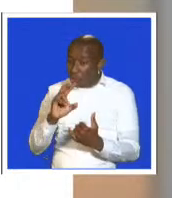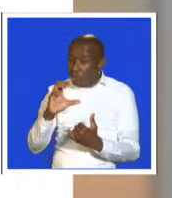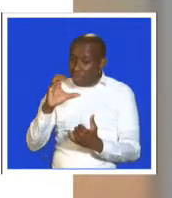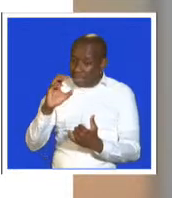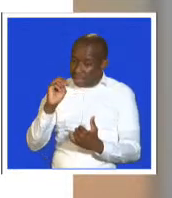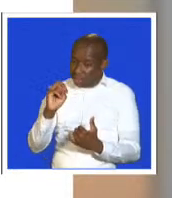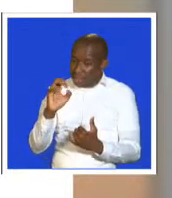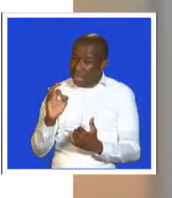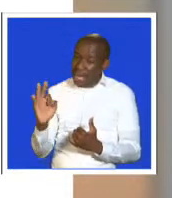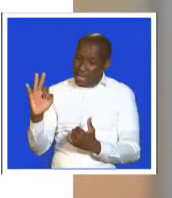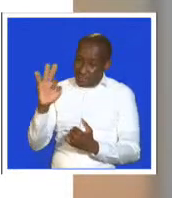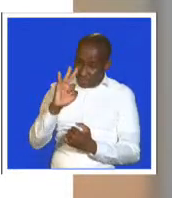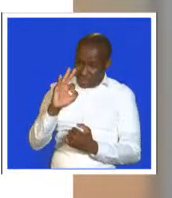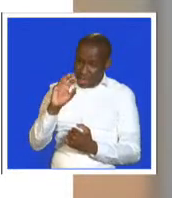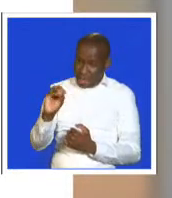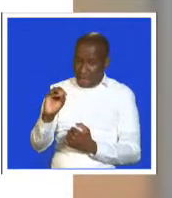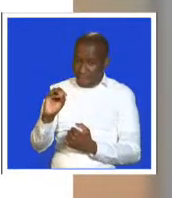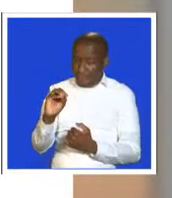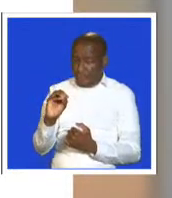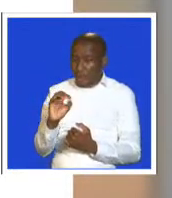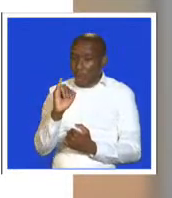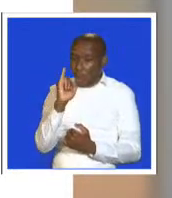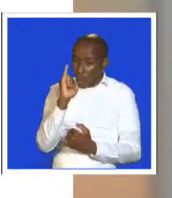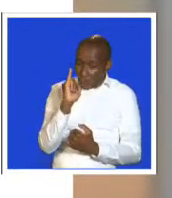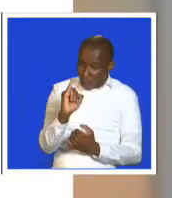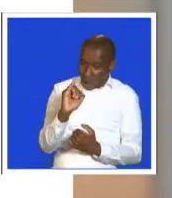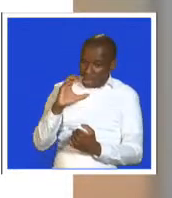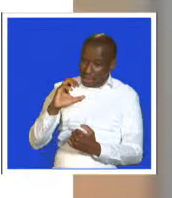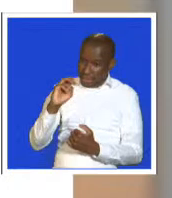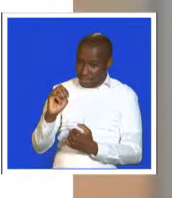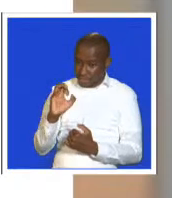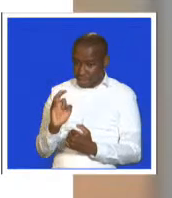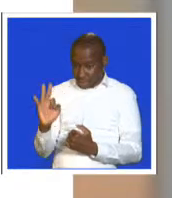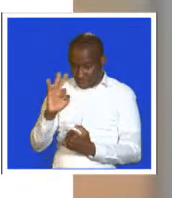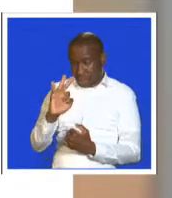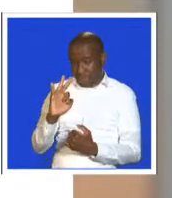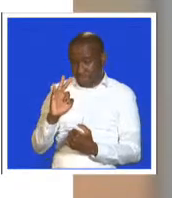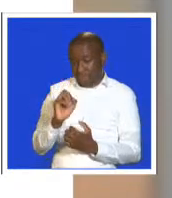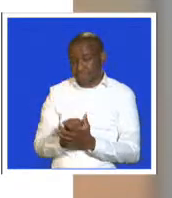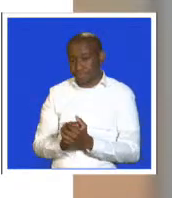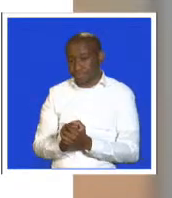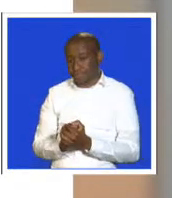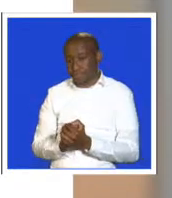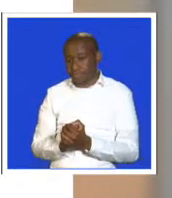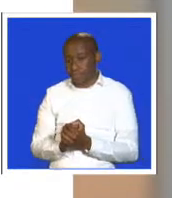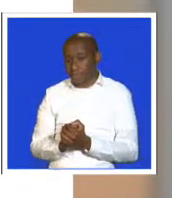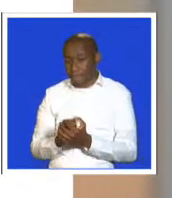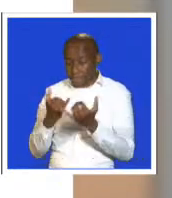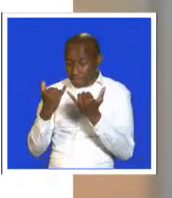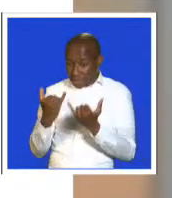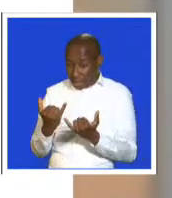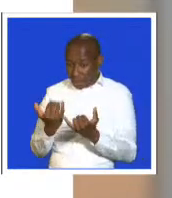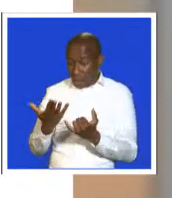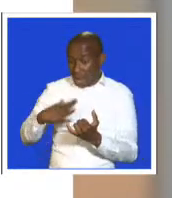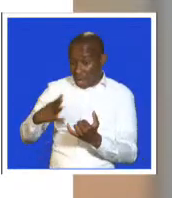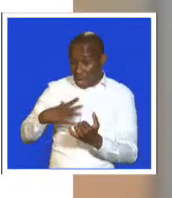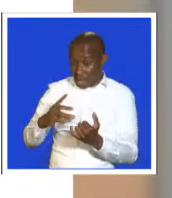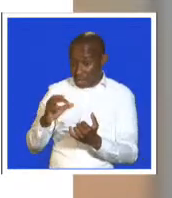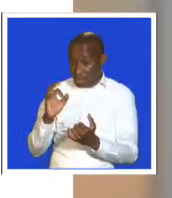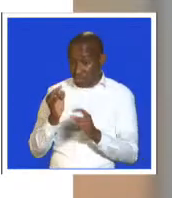cubic centimeters. So it's 1 cubic centimeter. And then we go to the second